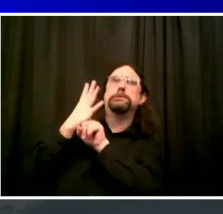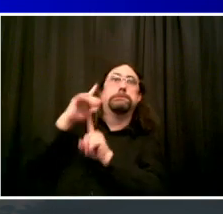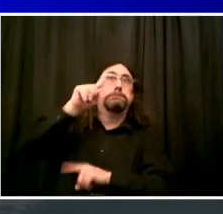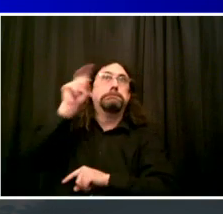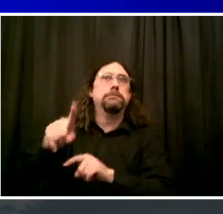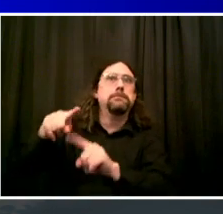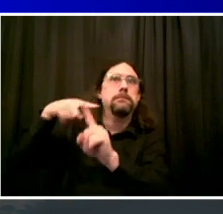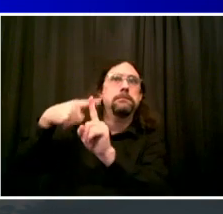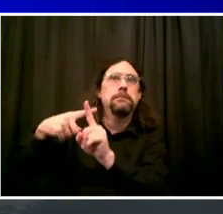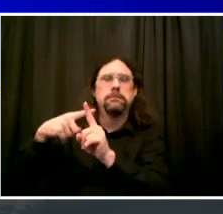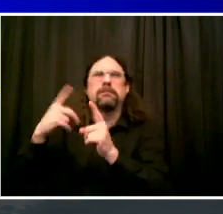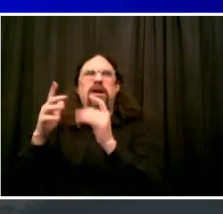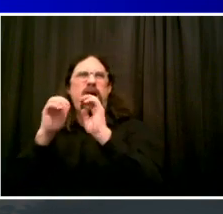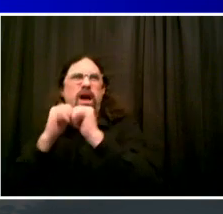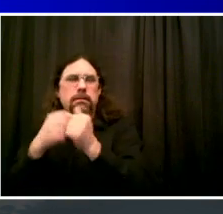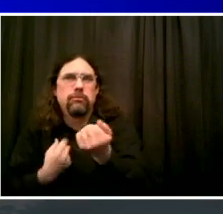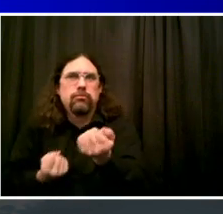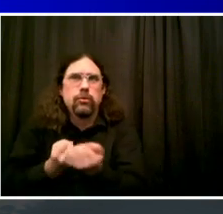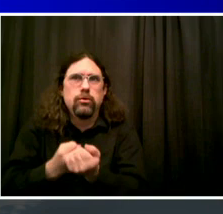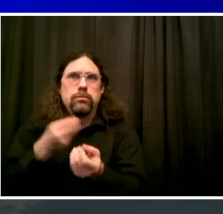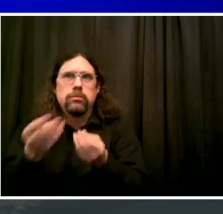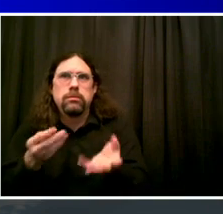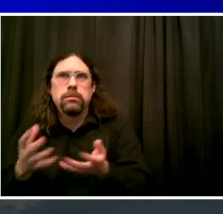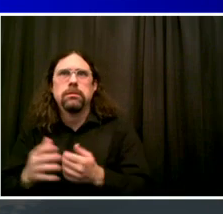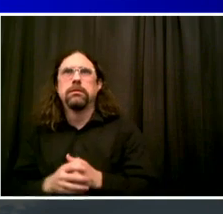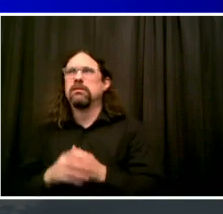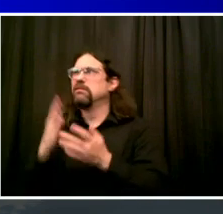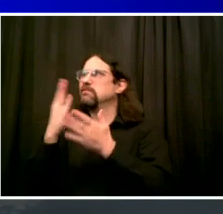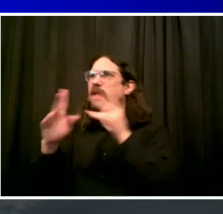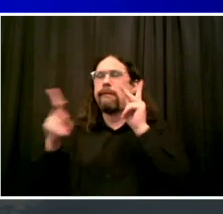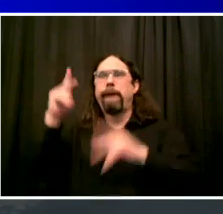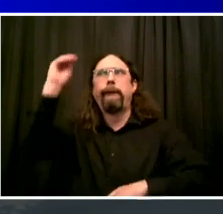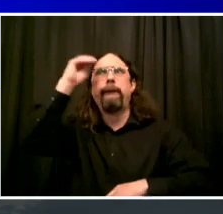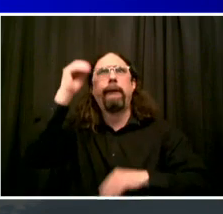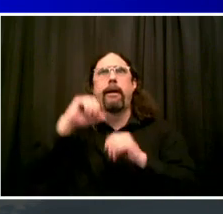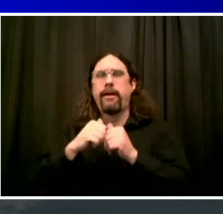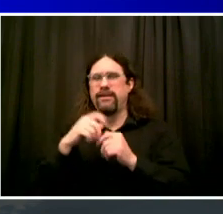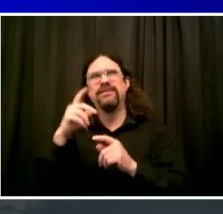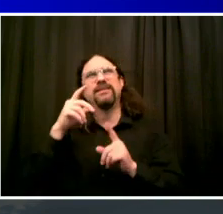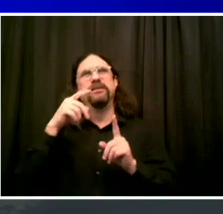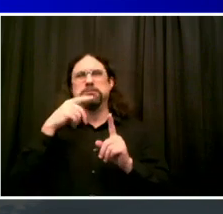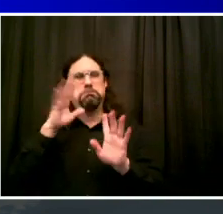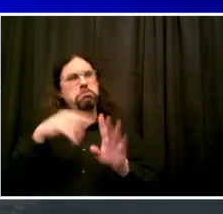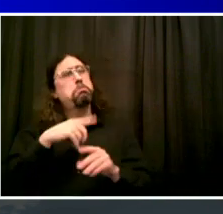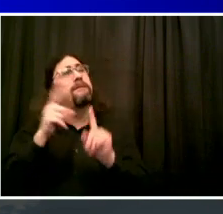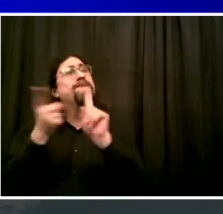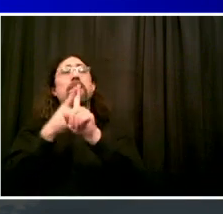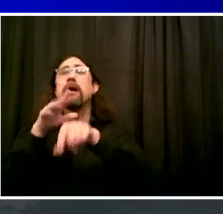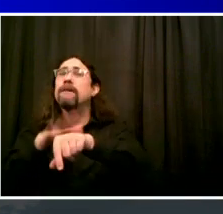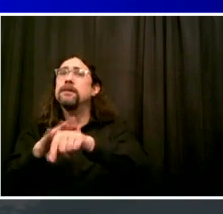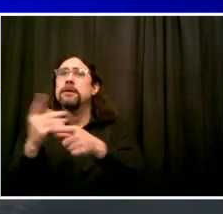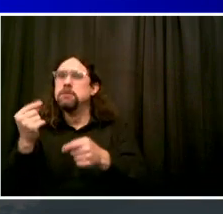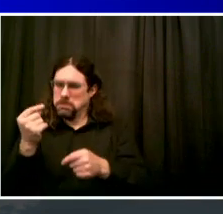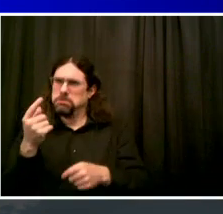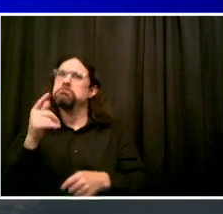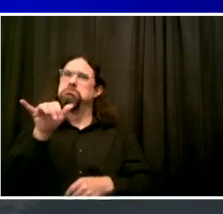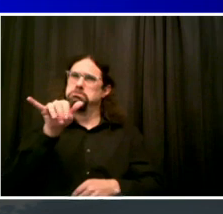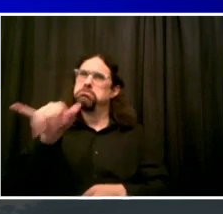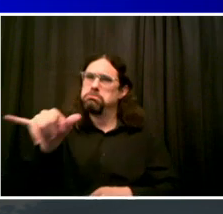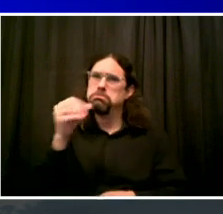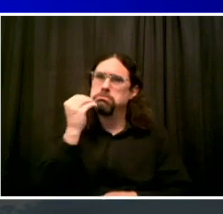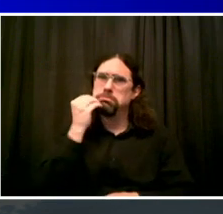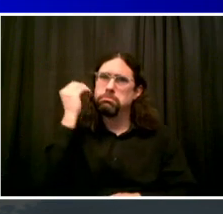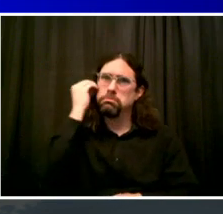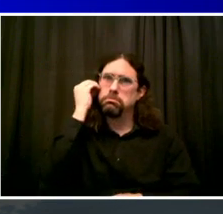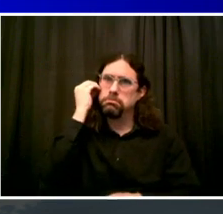will need help and will want help, will want a place where they feel safe and where they know they're not in a